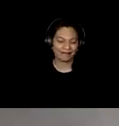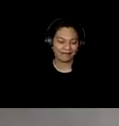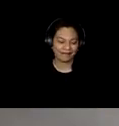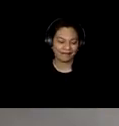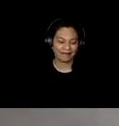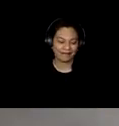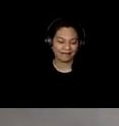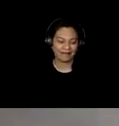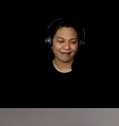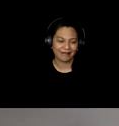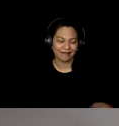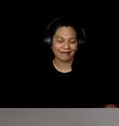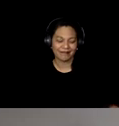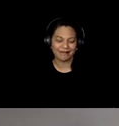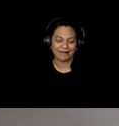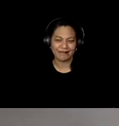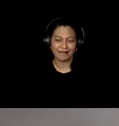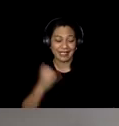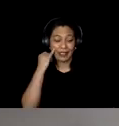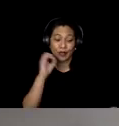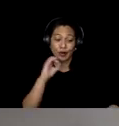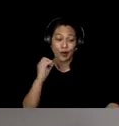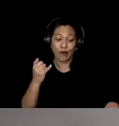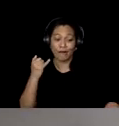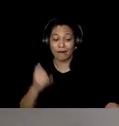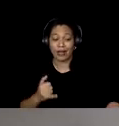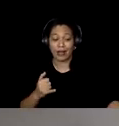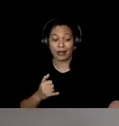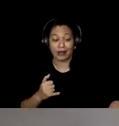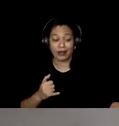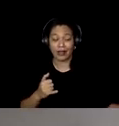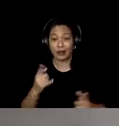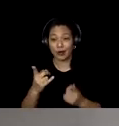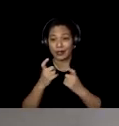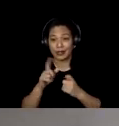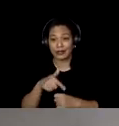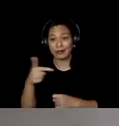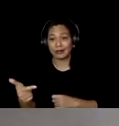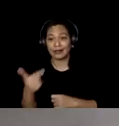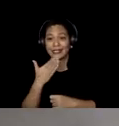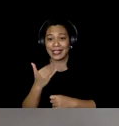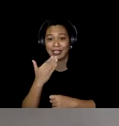So I guess if there are no final questions, I can hand it over to Sage.